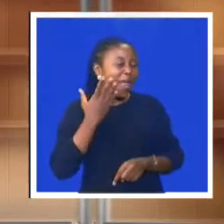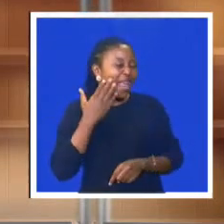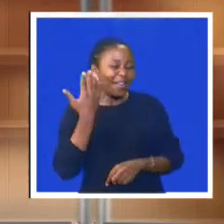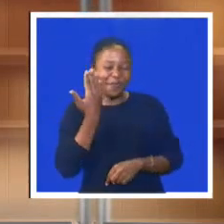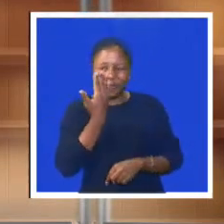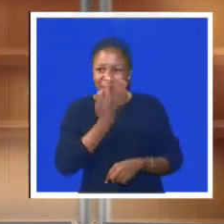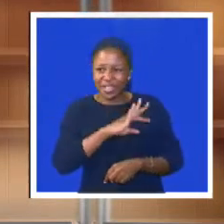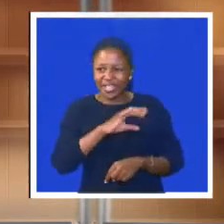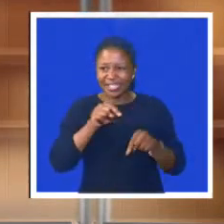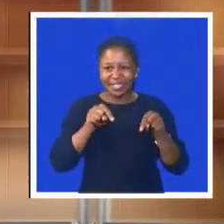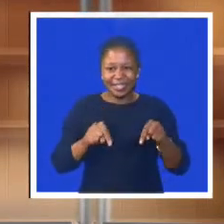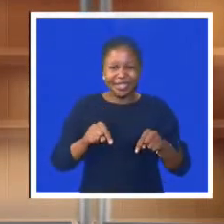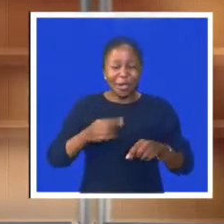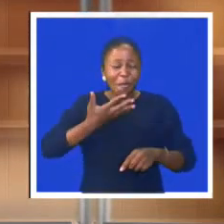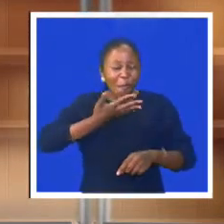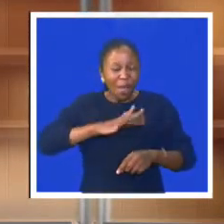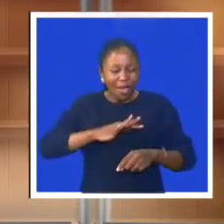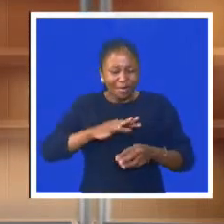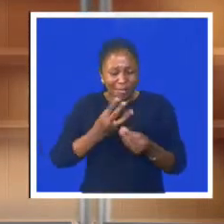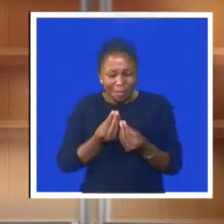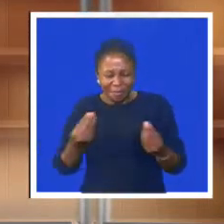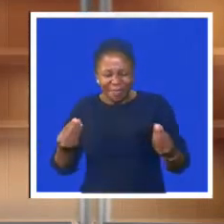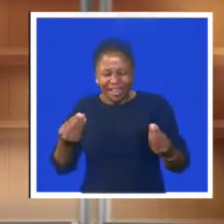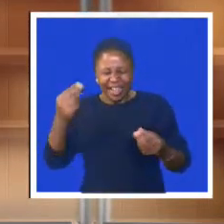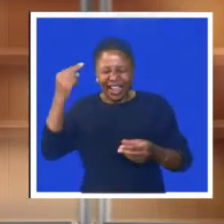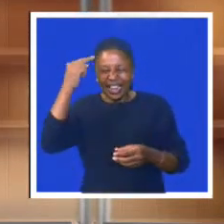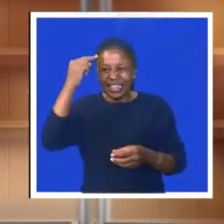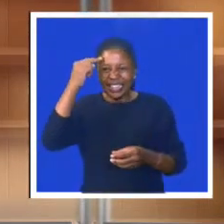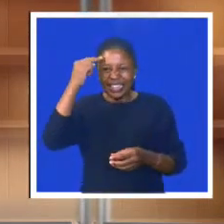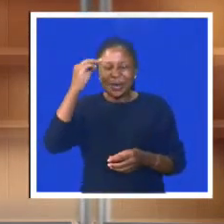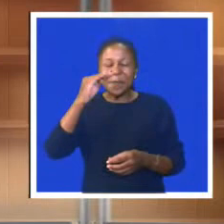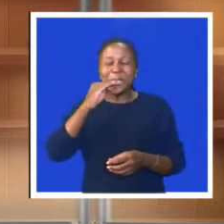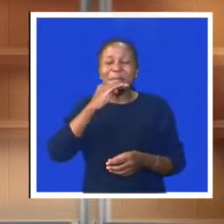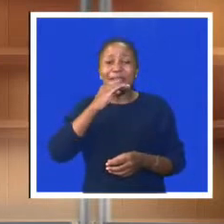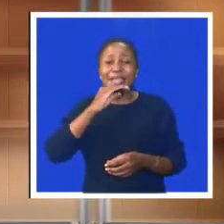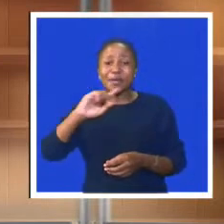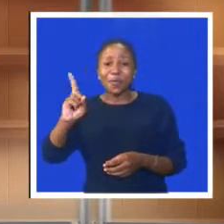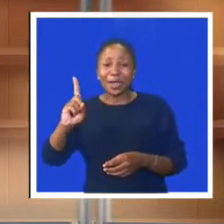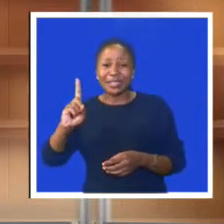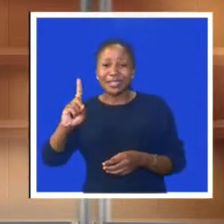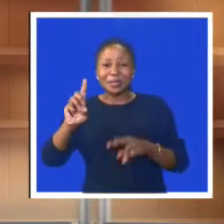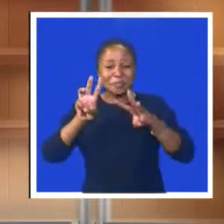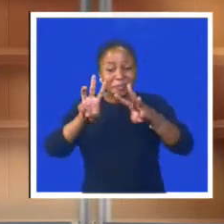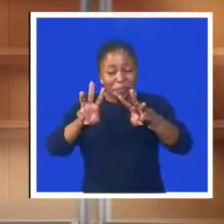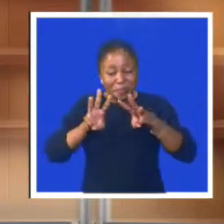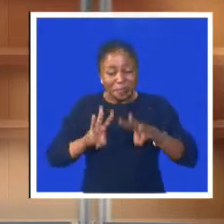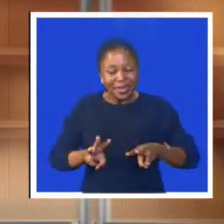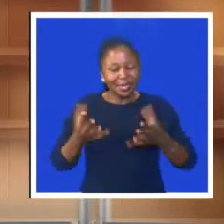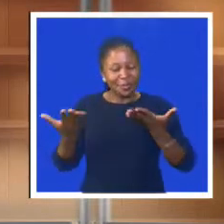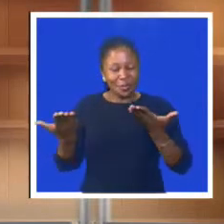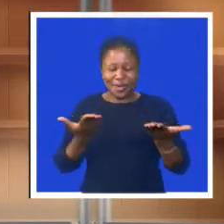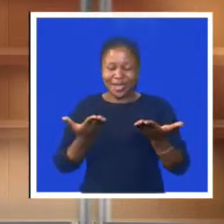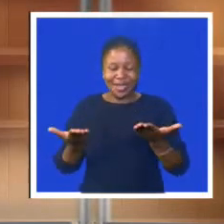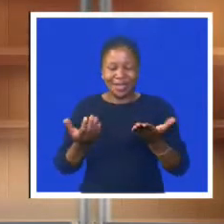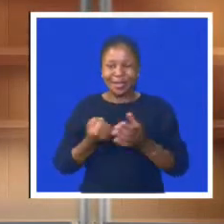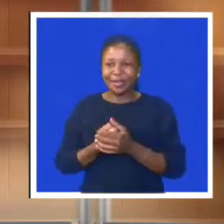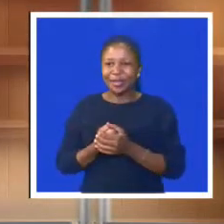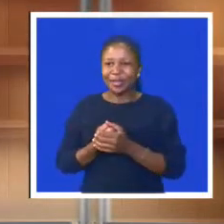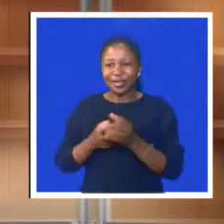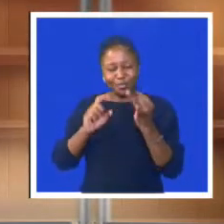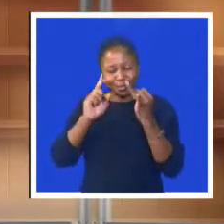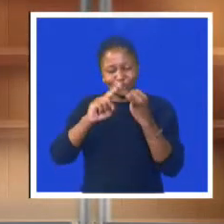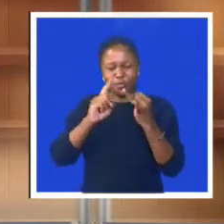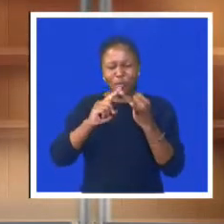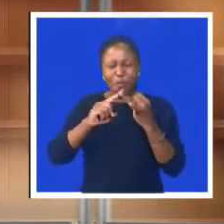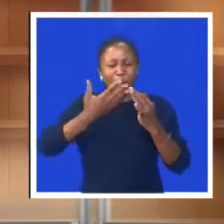able to define the word preposition. I would also expect my learners to be able to list some